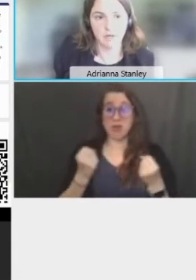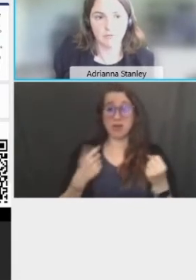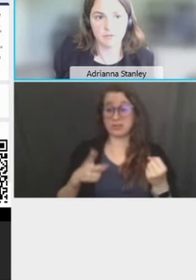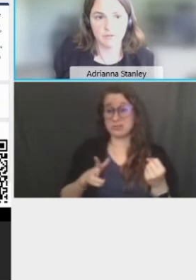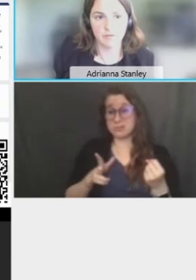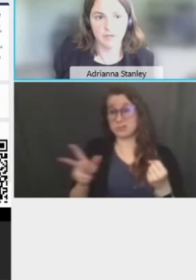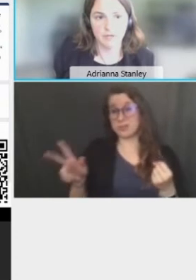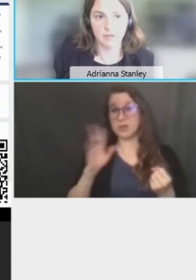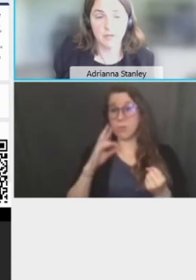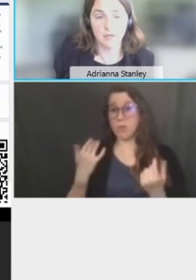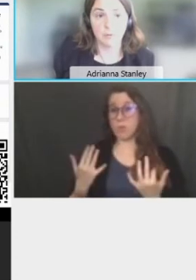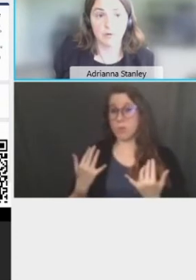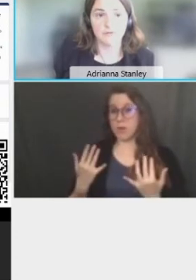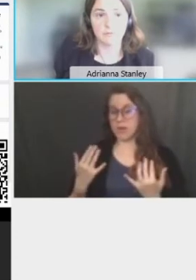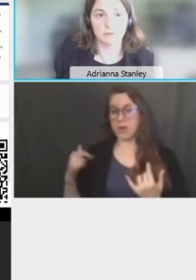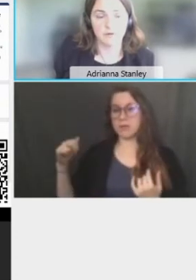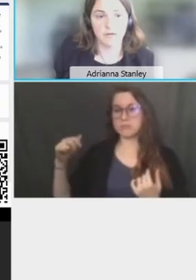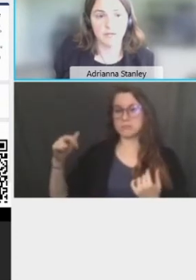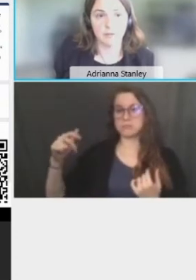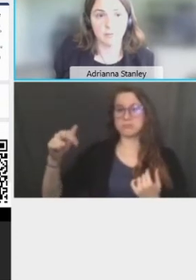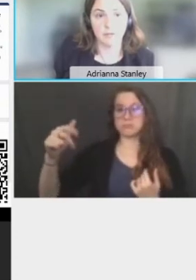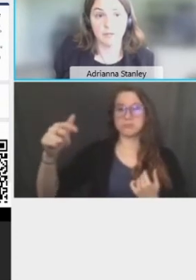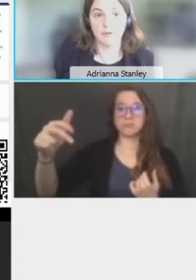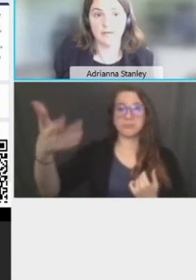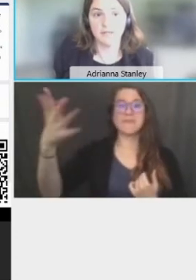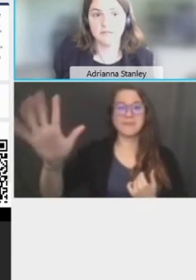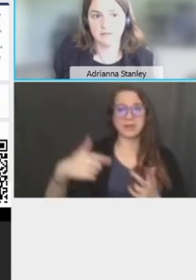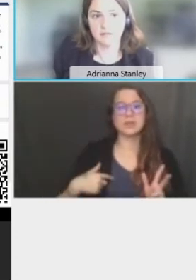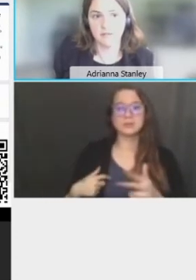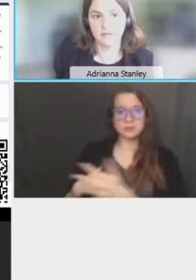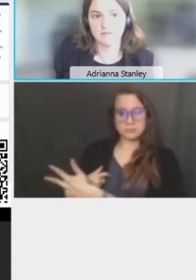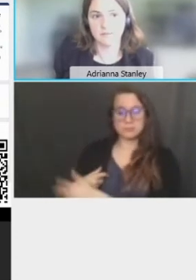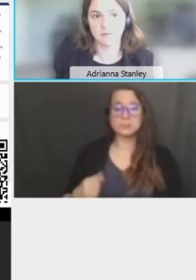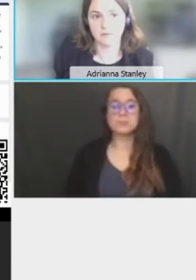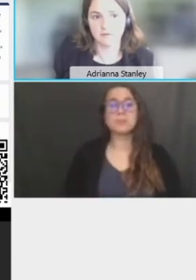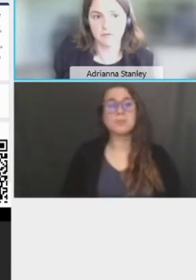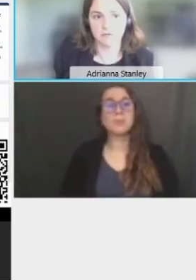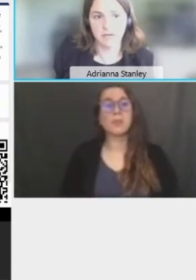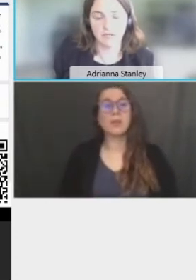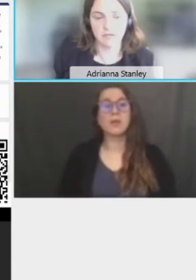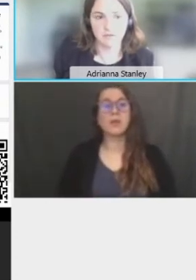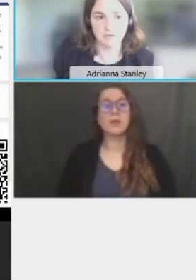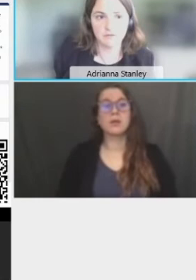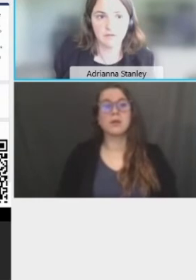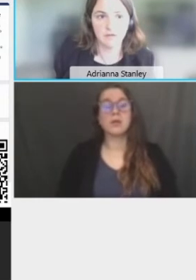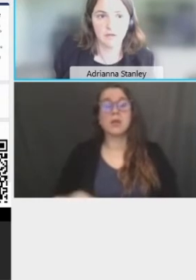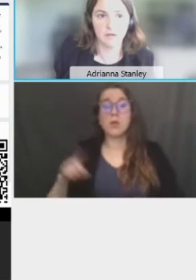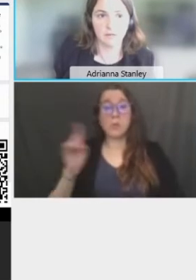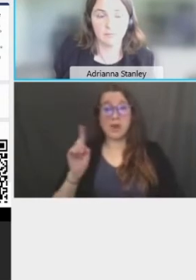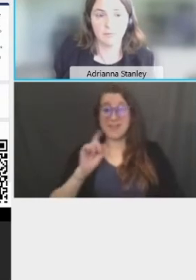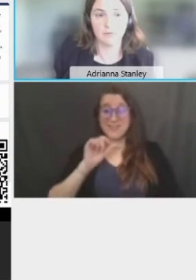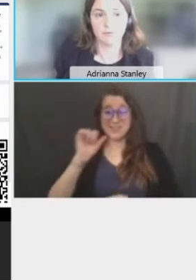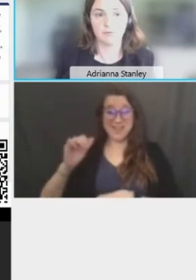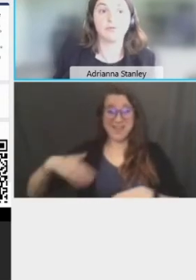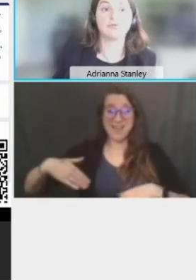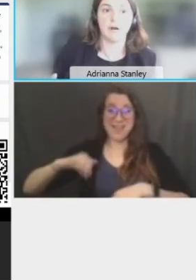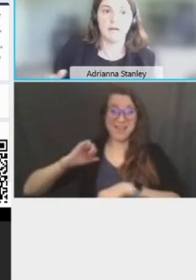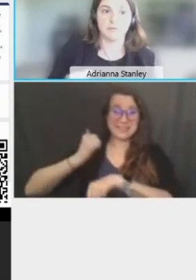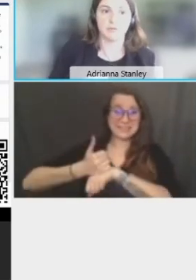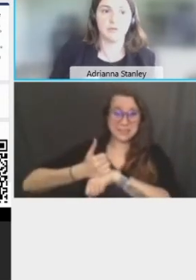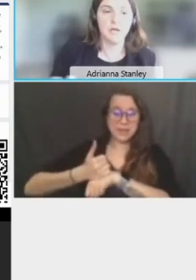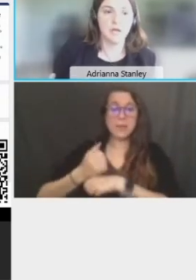be in conflict there. We're also providing where that isn't the case, so where the cycle track isn't